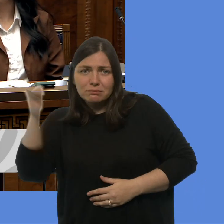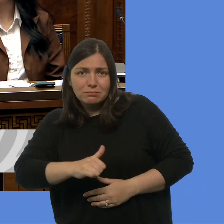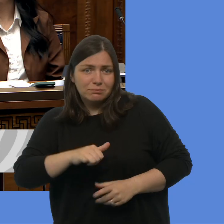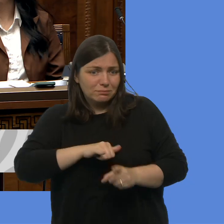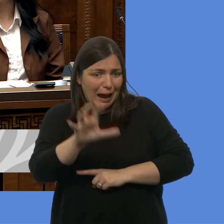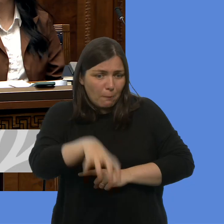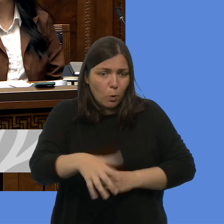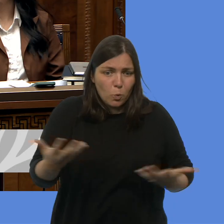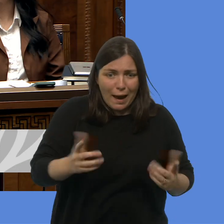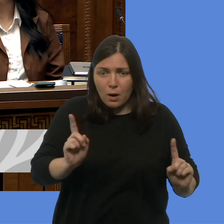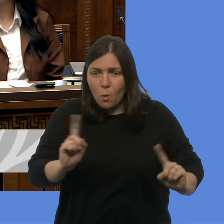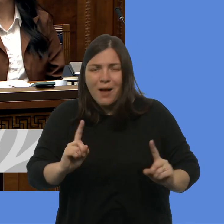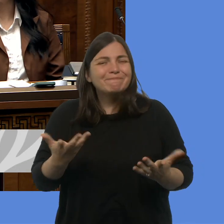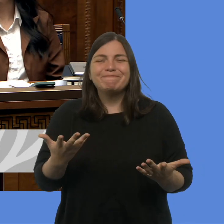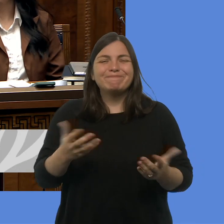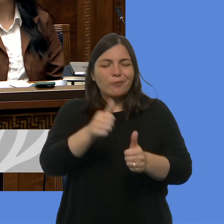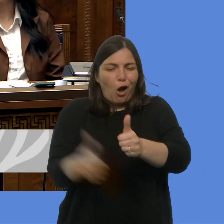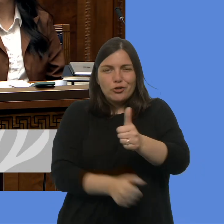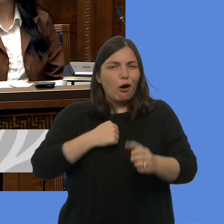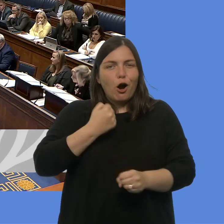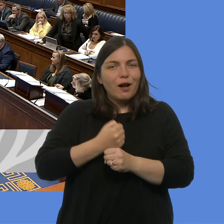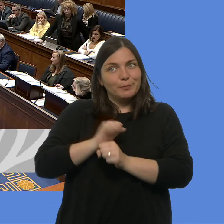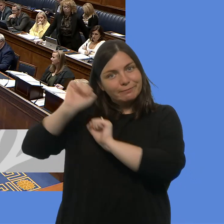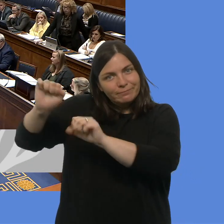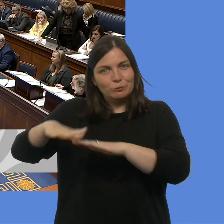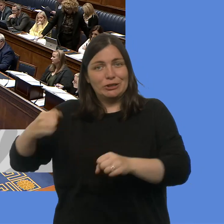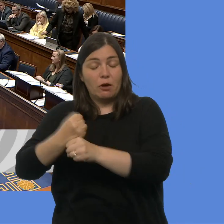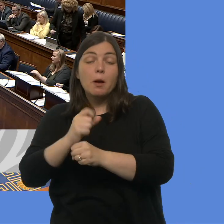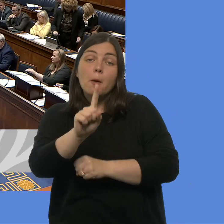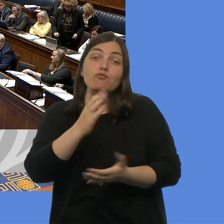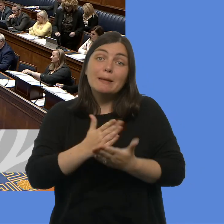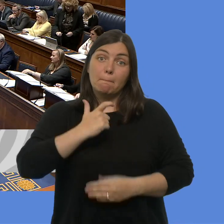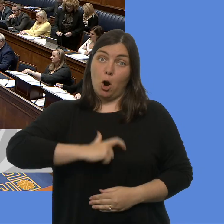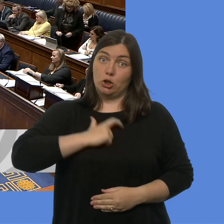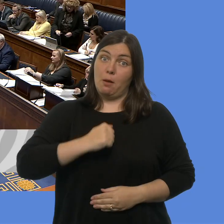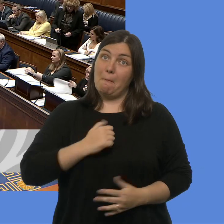I concur with the position that was adopted by Belfast City Council. Carl McKillop.